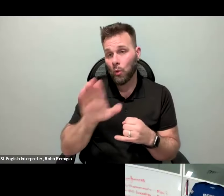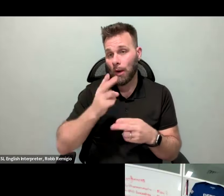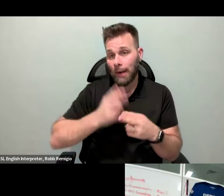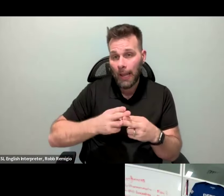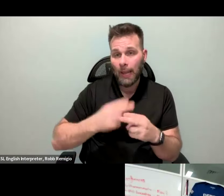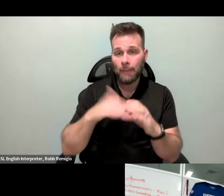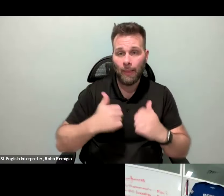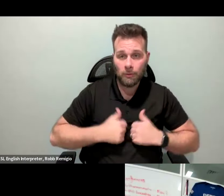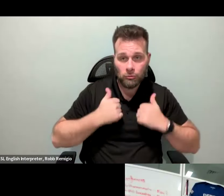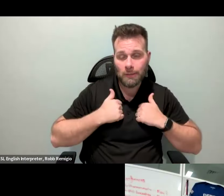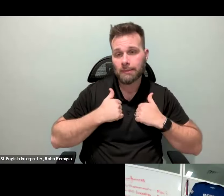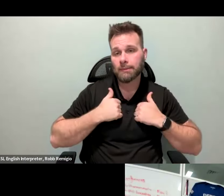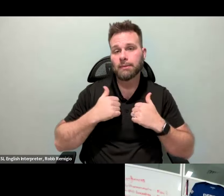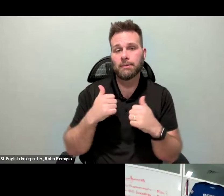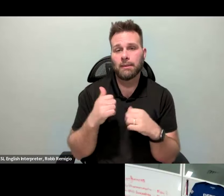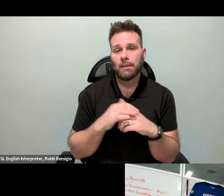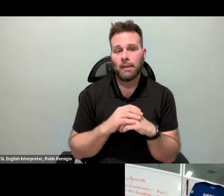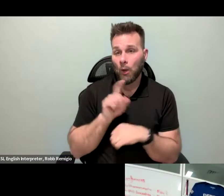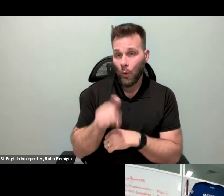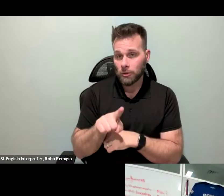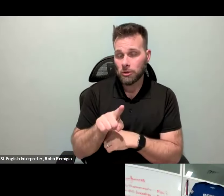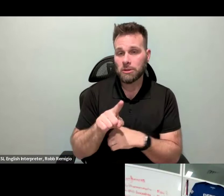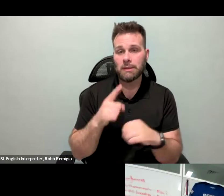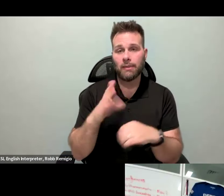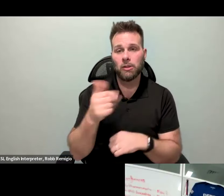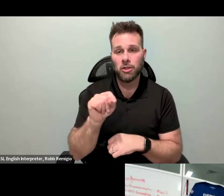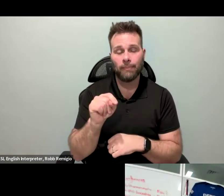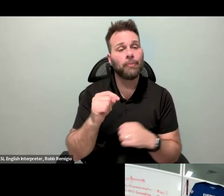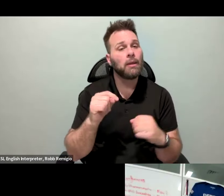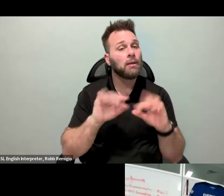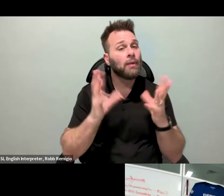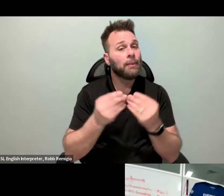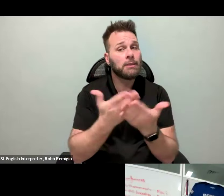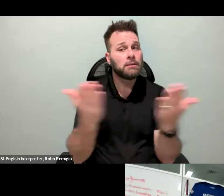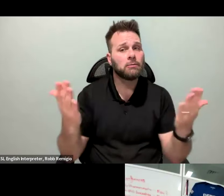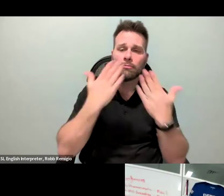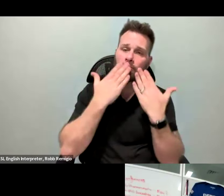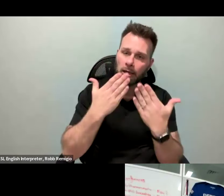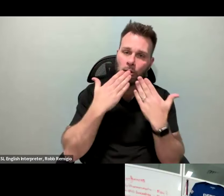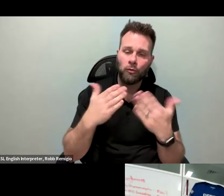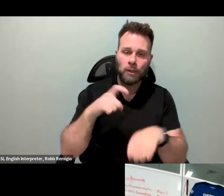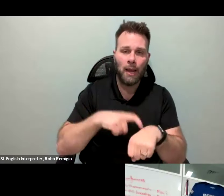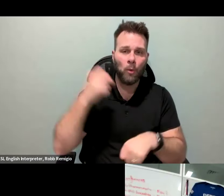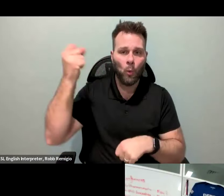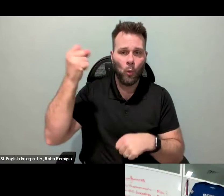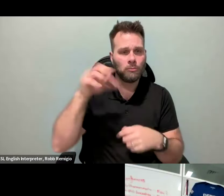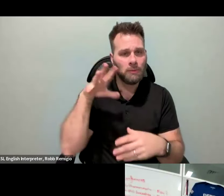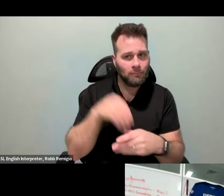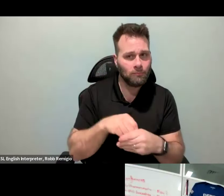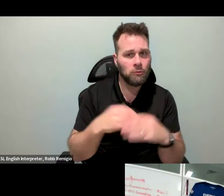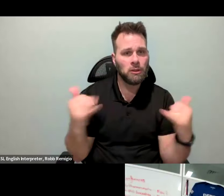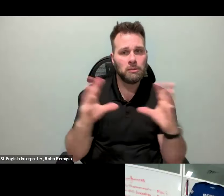you, everybody, to all the families who came out. We know that you're taking time away from your families to be here. Thank you to all the